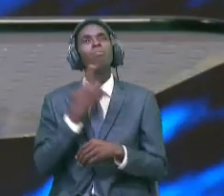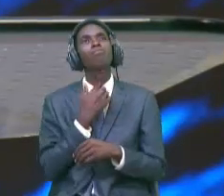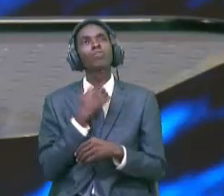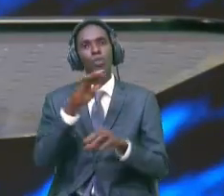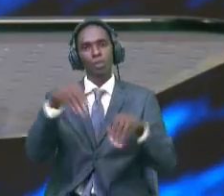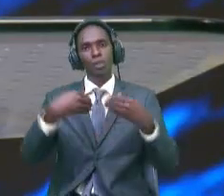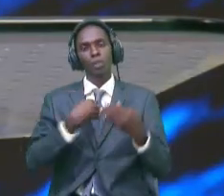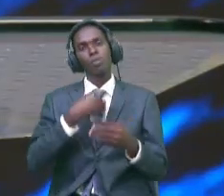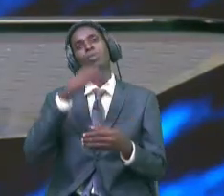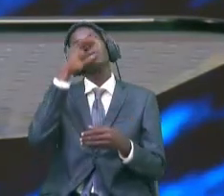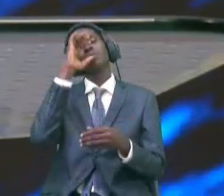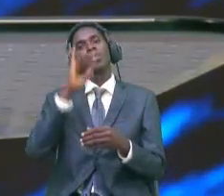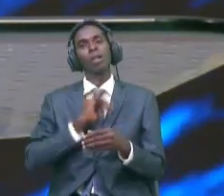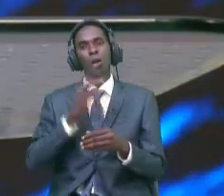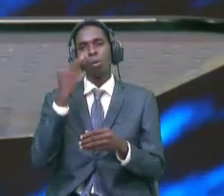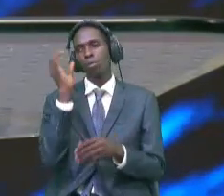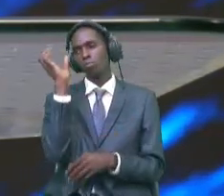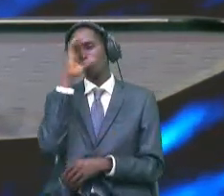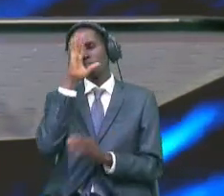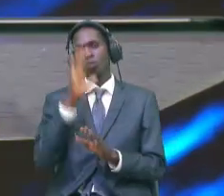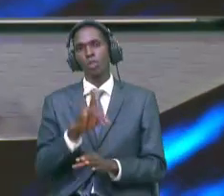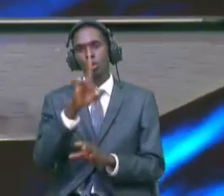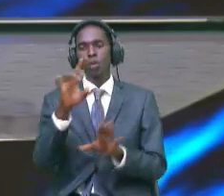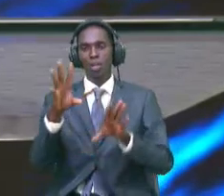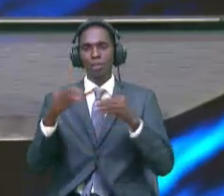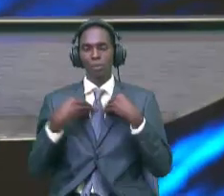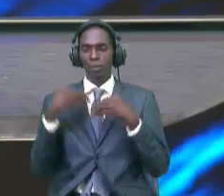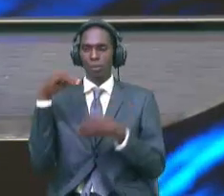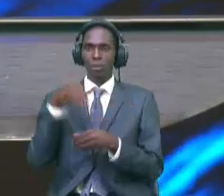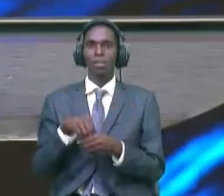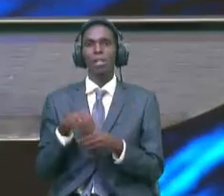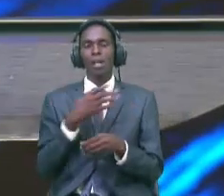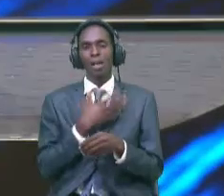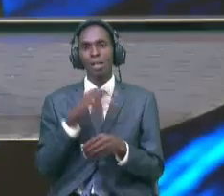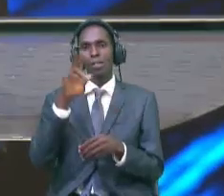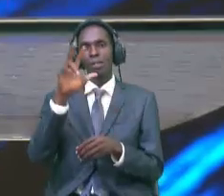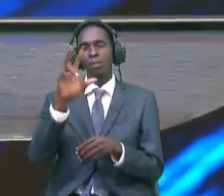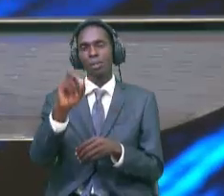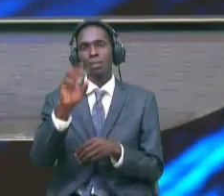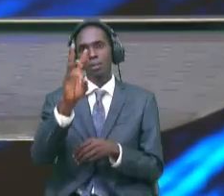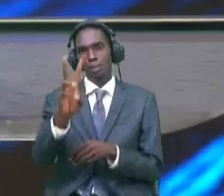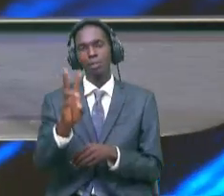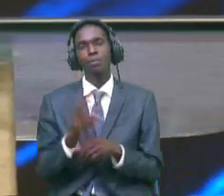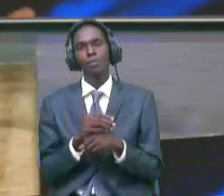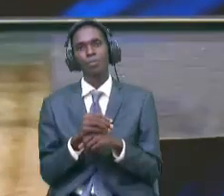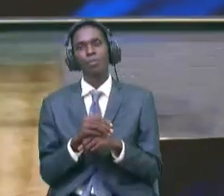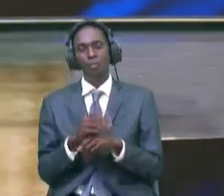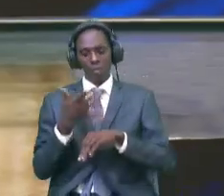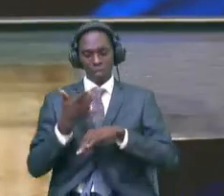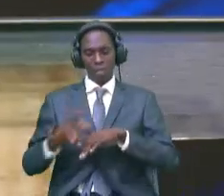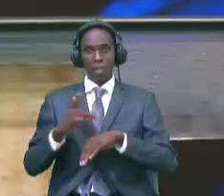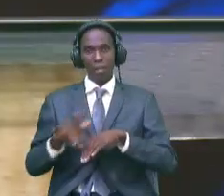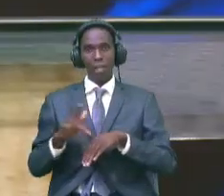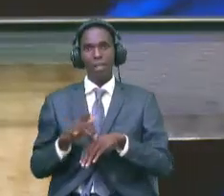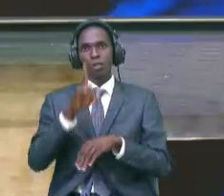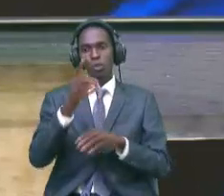gave me drink. I was a stranger, and ye took me in. And then in verse 36, it says, naked,